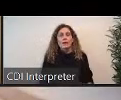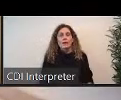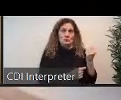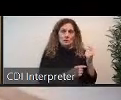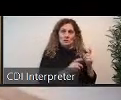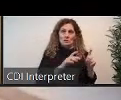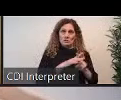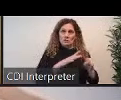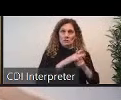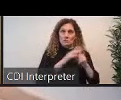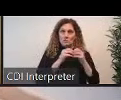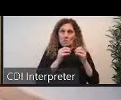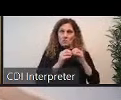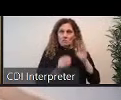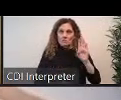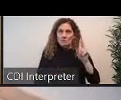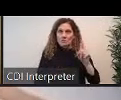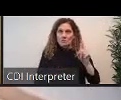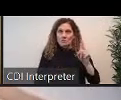lab.